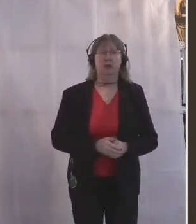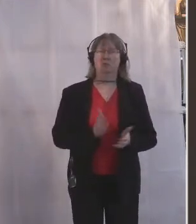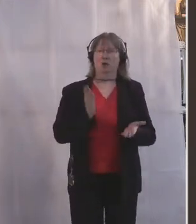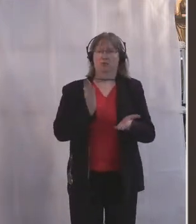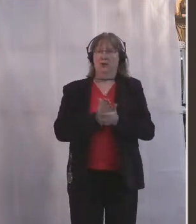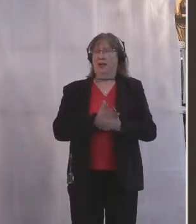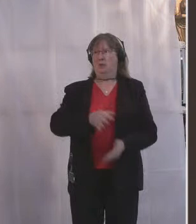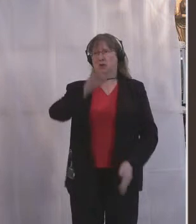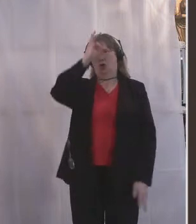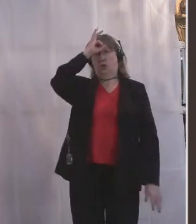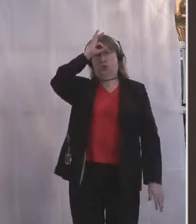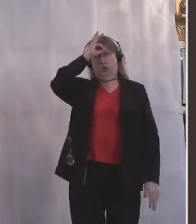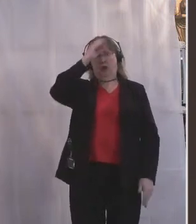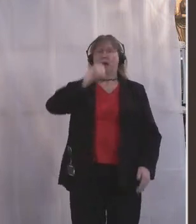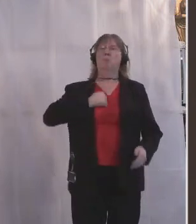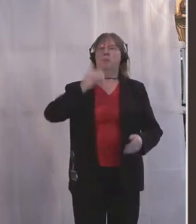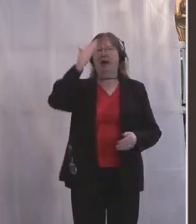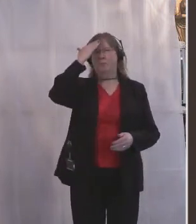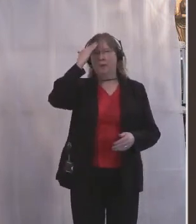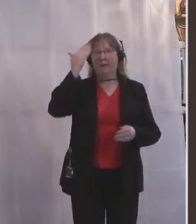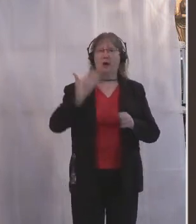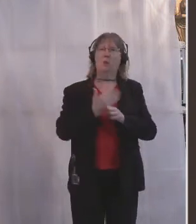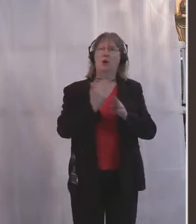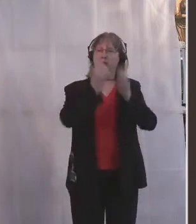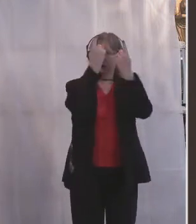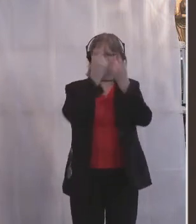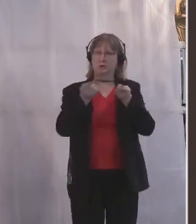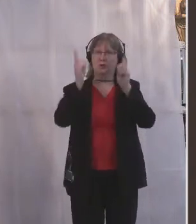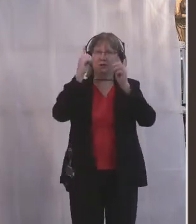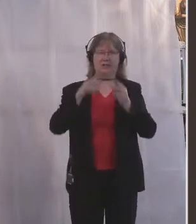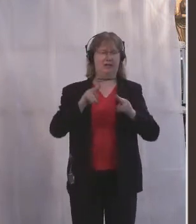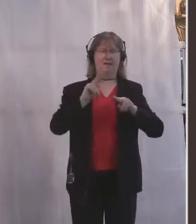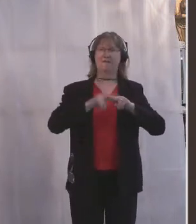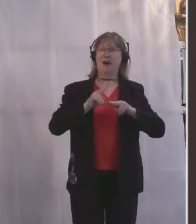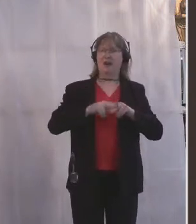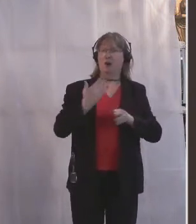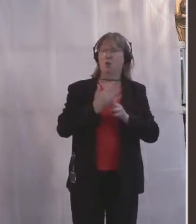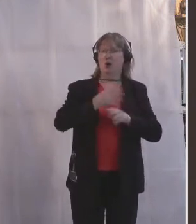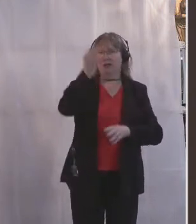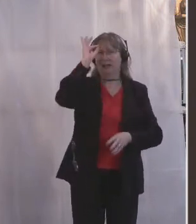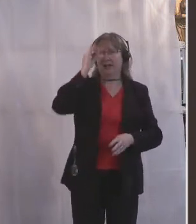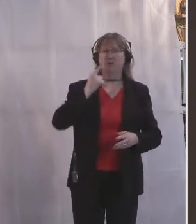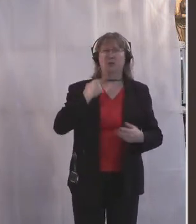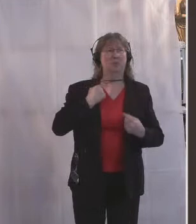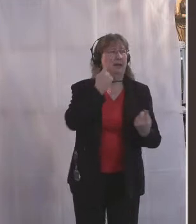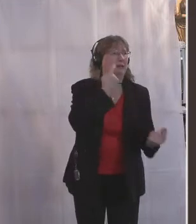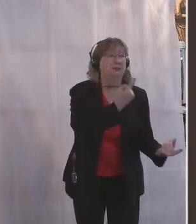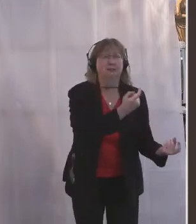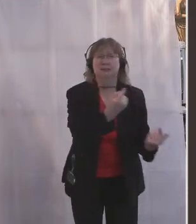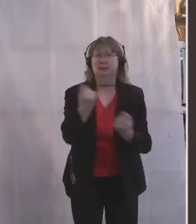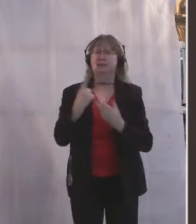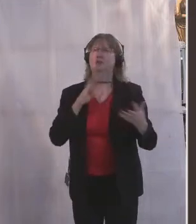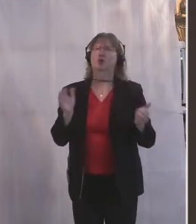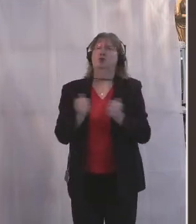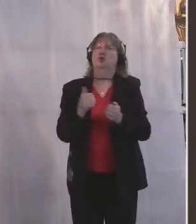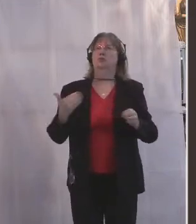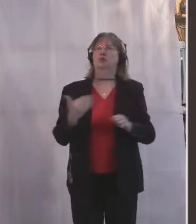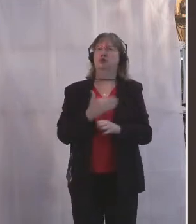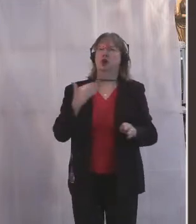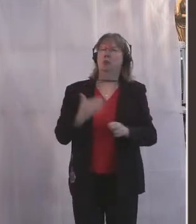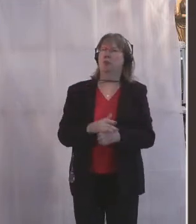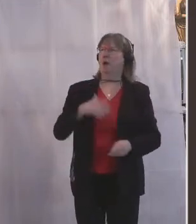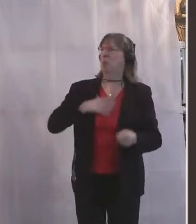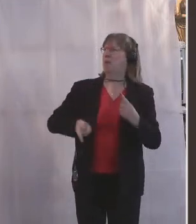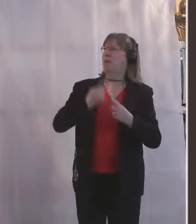who did that. My mum worked for the university, my dad worked for the council, and in the end I just couldn't find somewhere to work that did